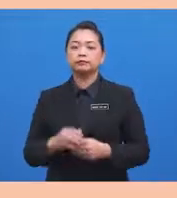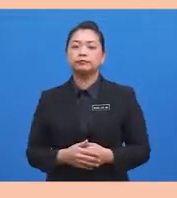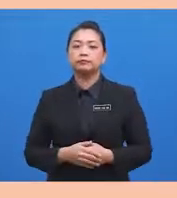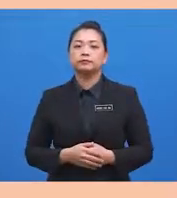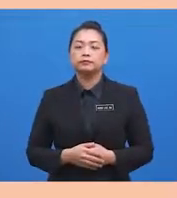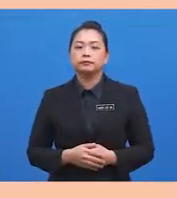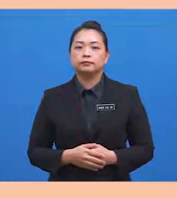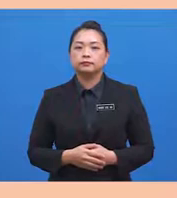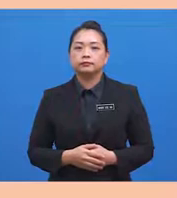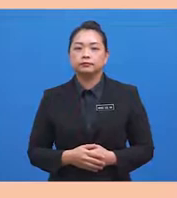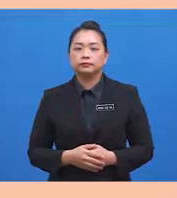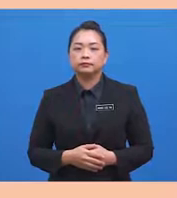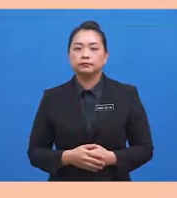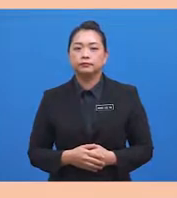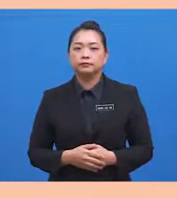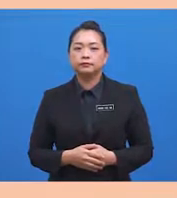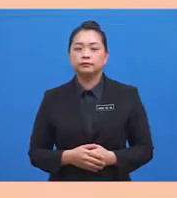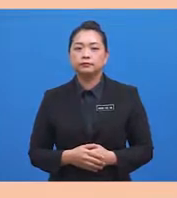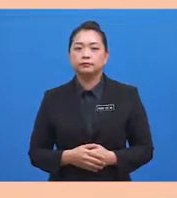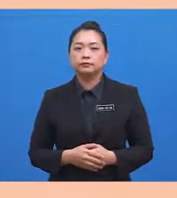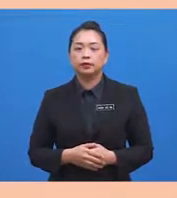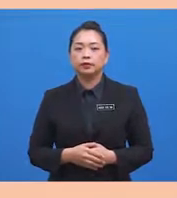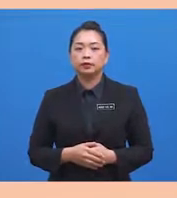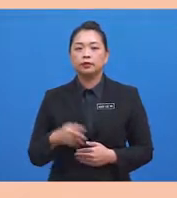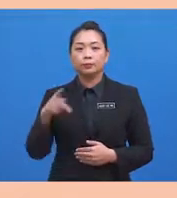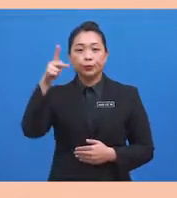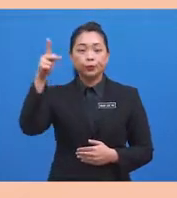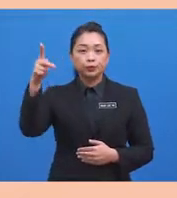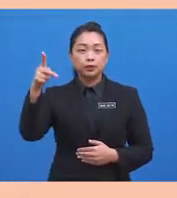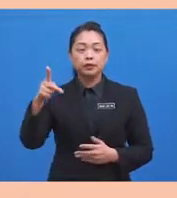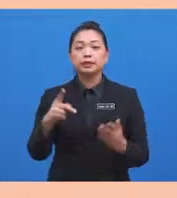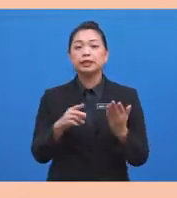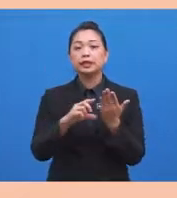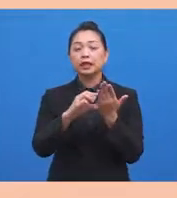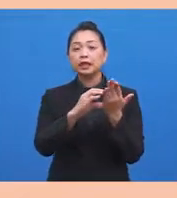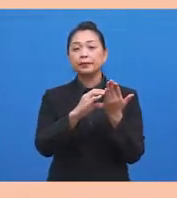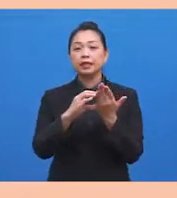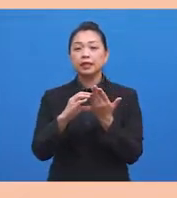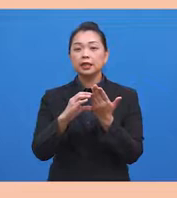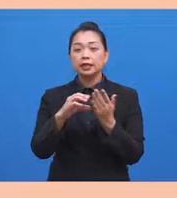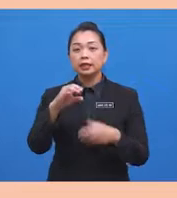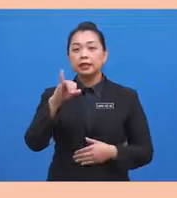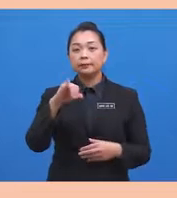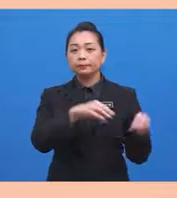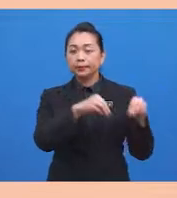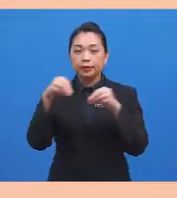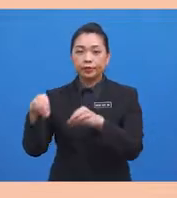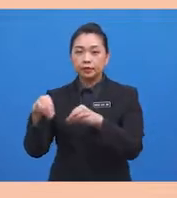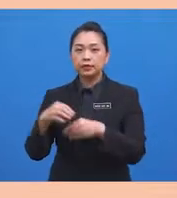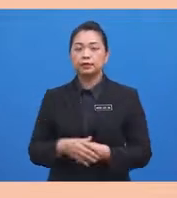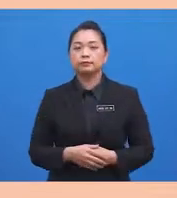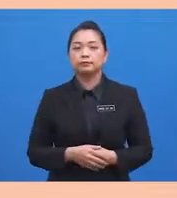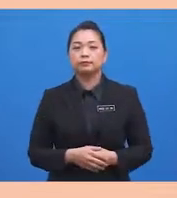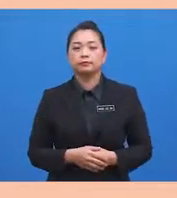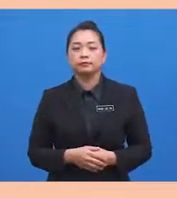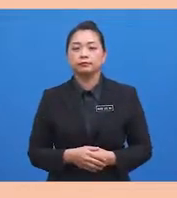Pretty perfectly. So immigrants, the plural of immigrant, immigrant with an S would simply mean foreigners. My